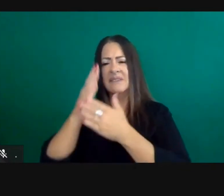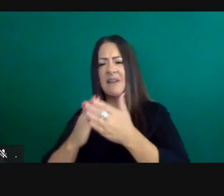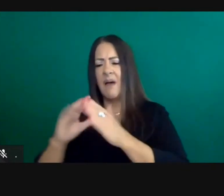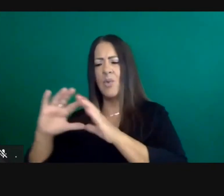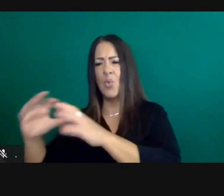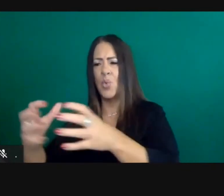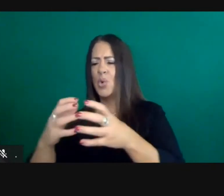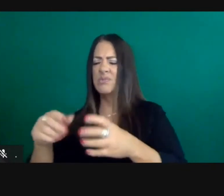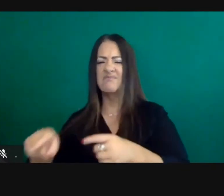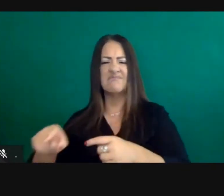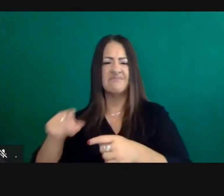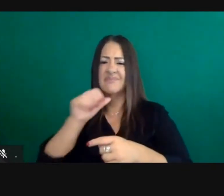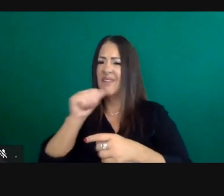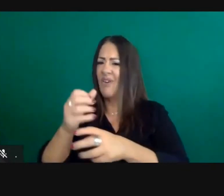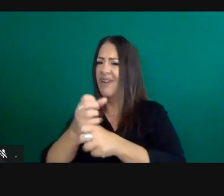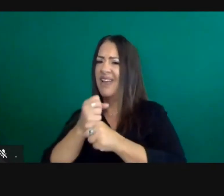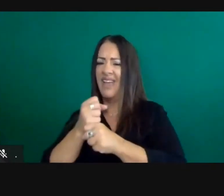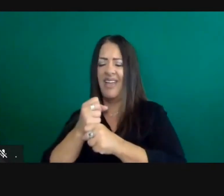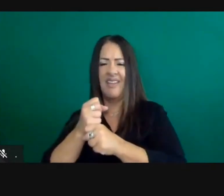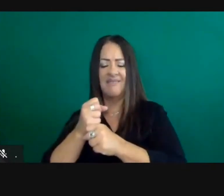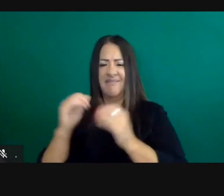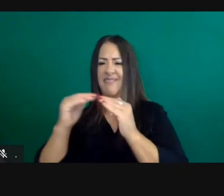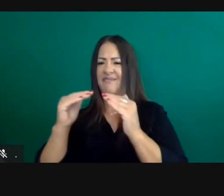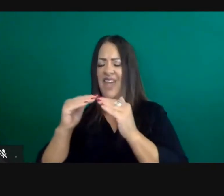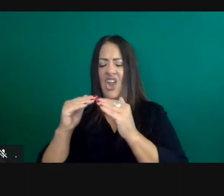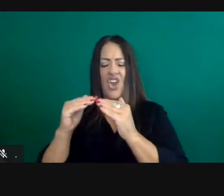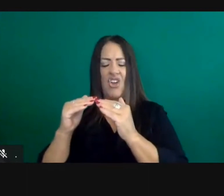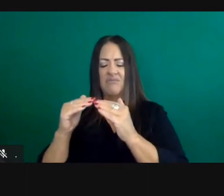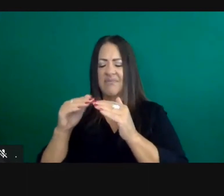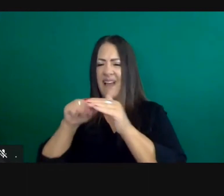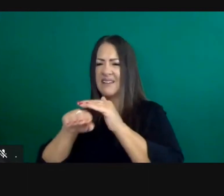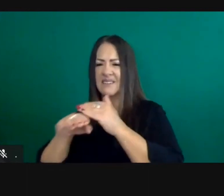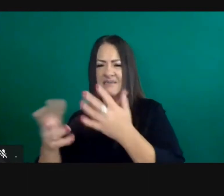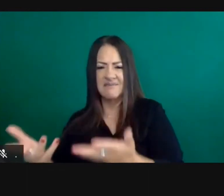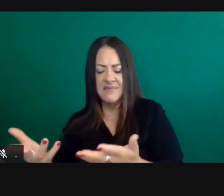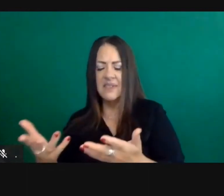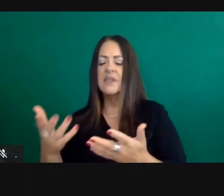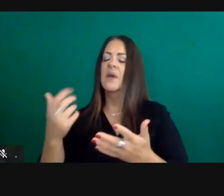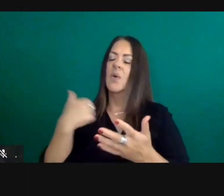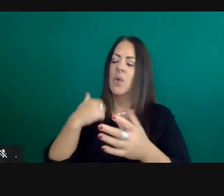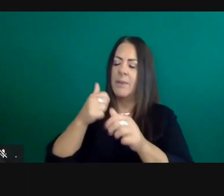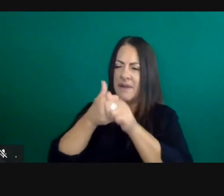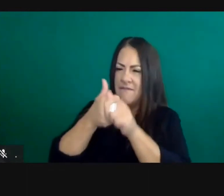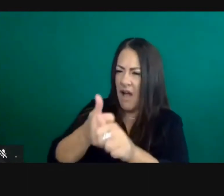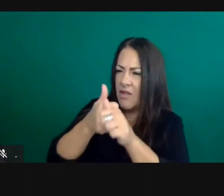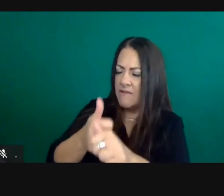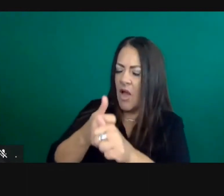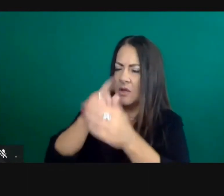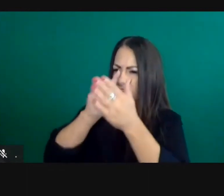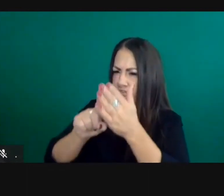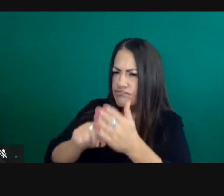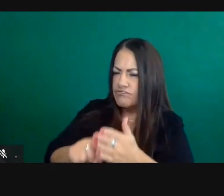is real. We've been tracking it through our data. So many counties, I heard a little